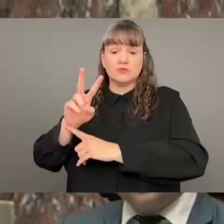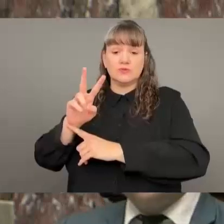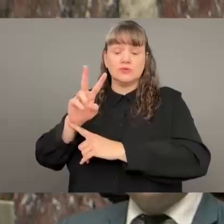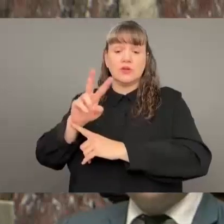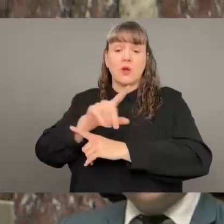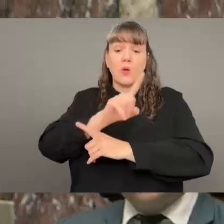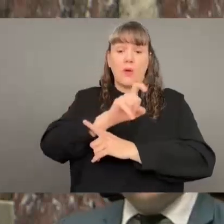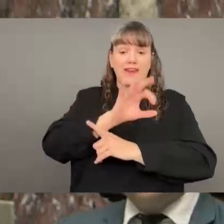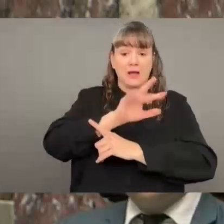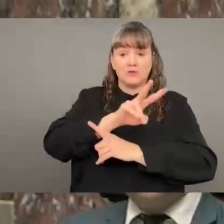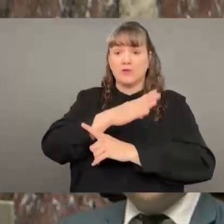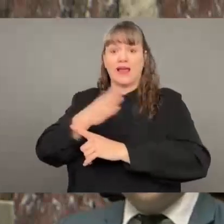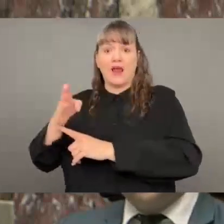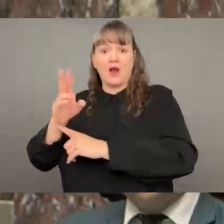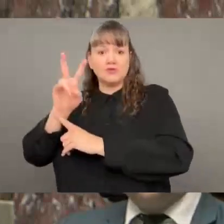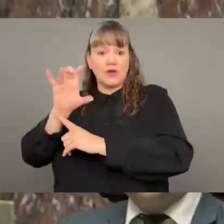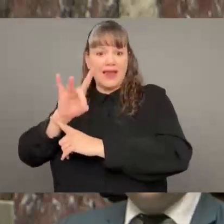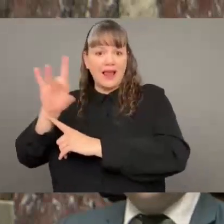is a government.